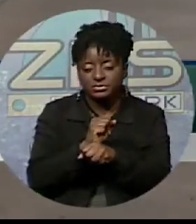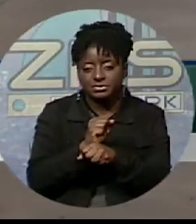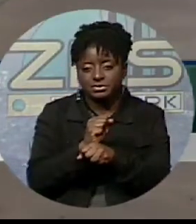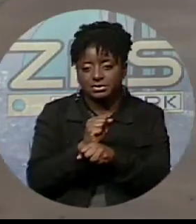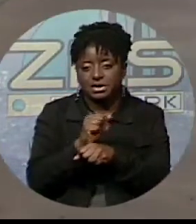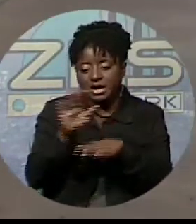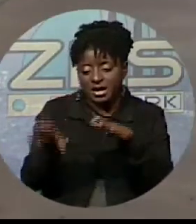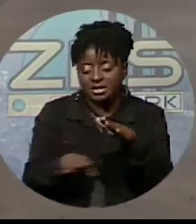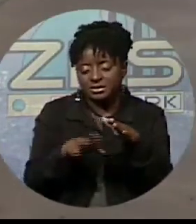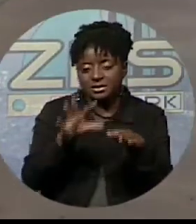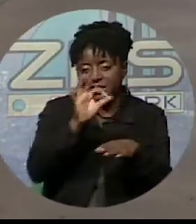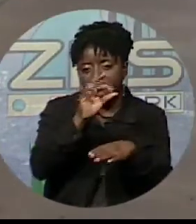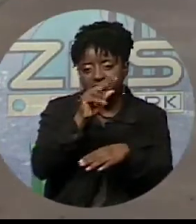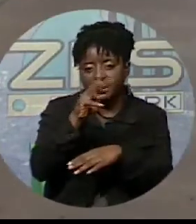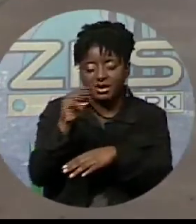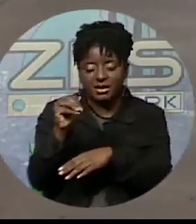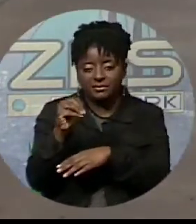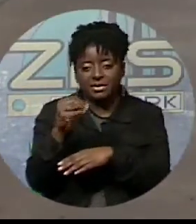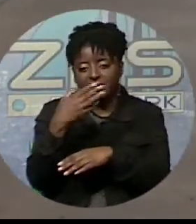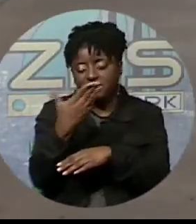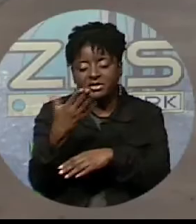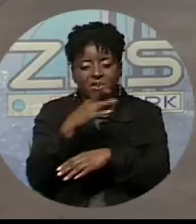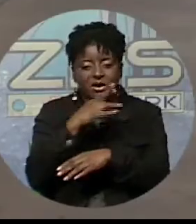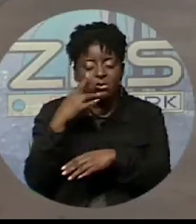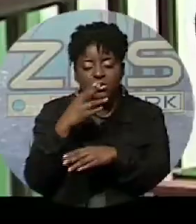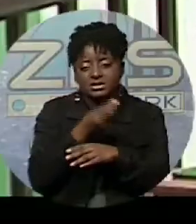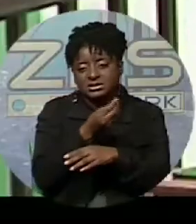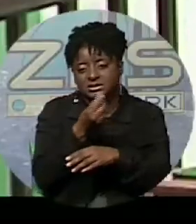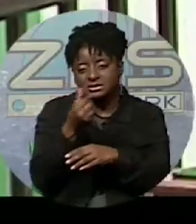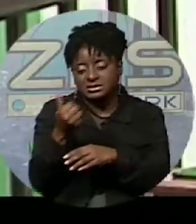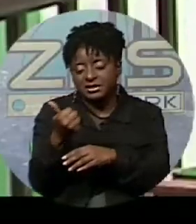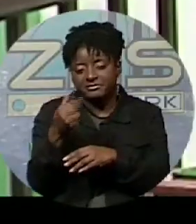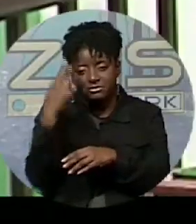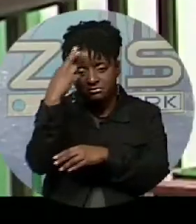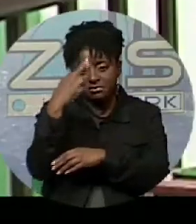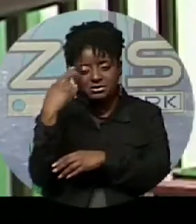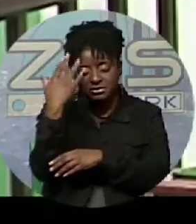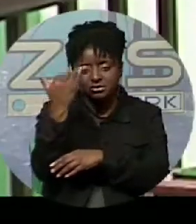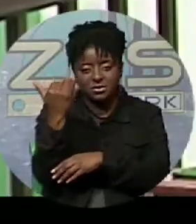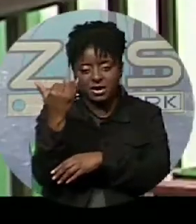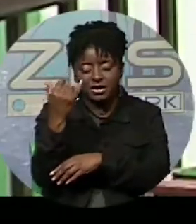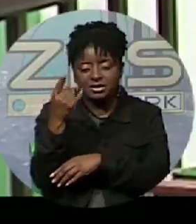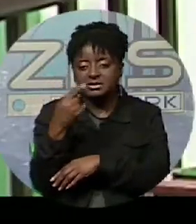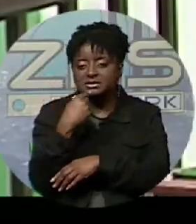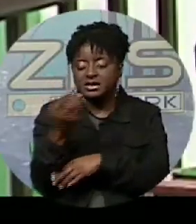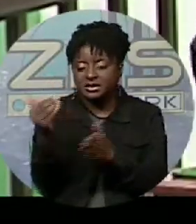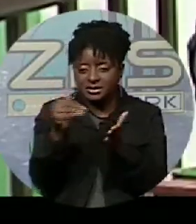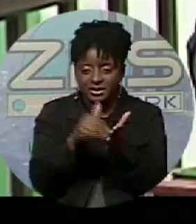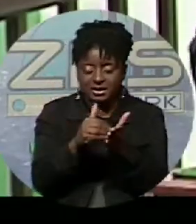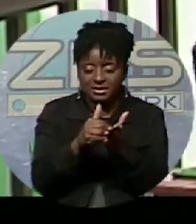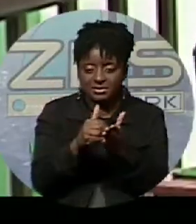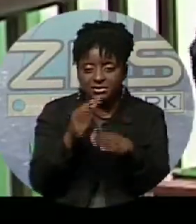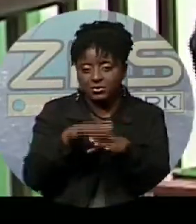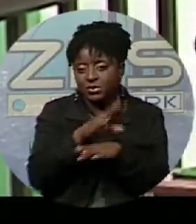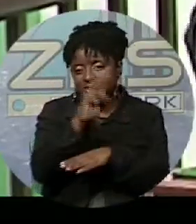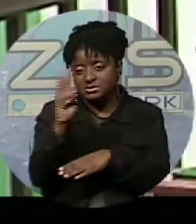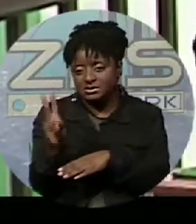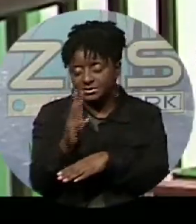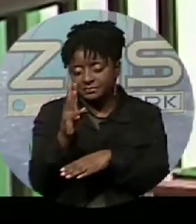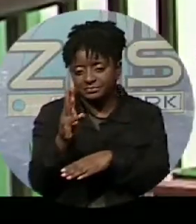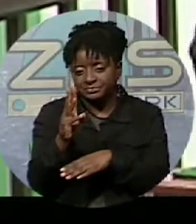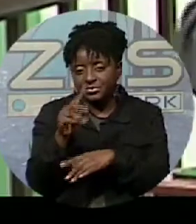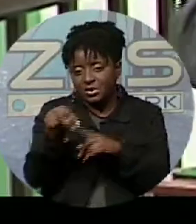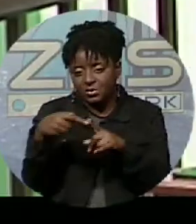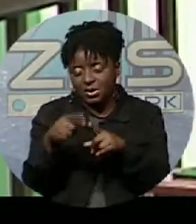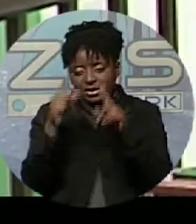Free National Movement government, there were several contributing factors. Nevertheless, he reiterated in the House of Assembly Wednesday that when